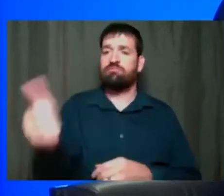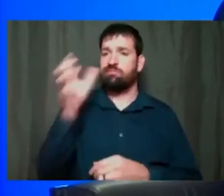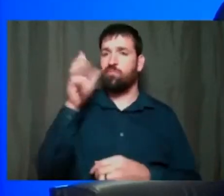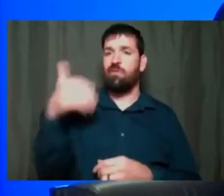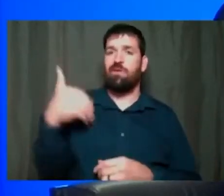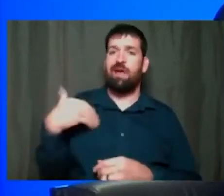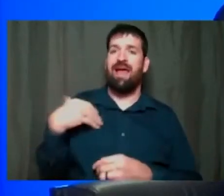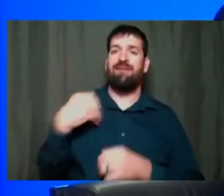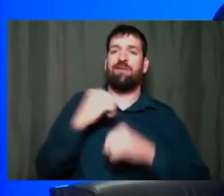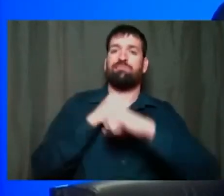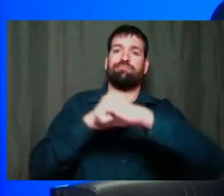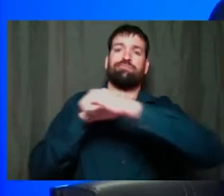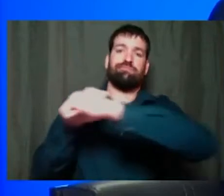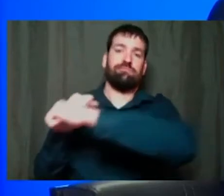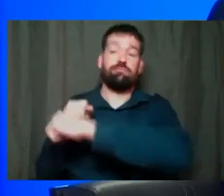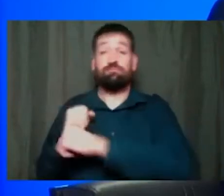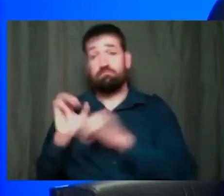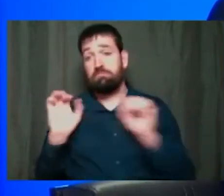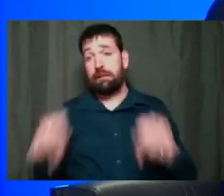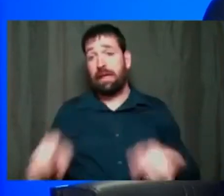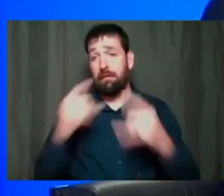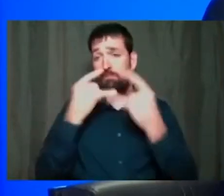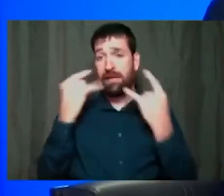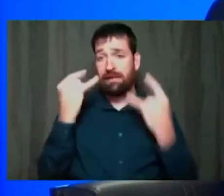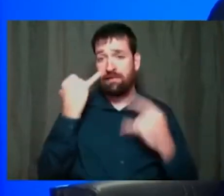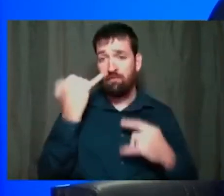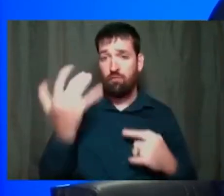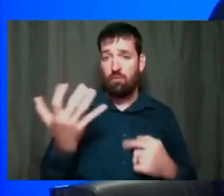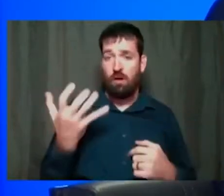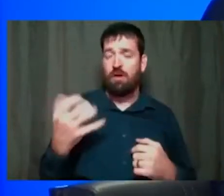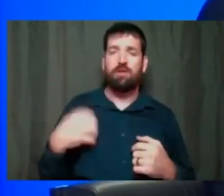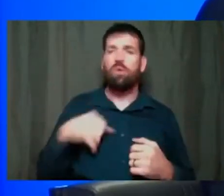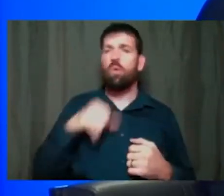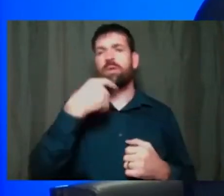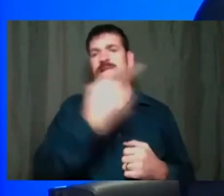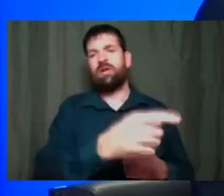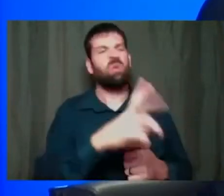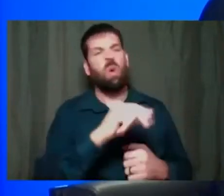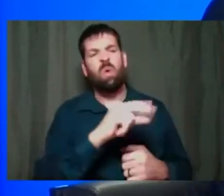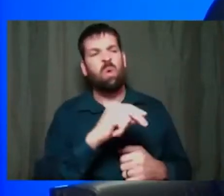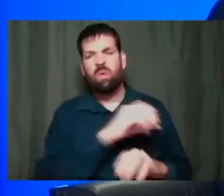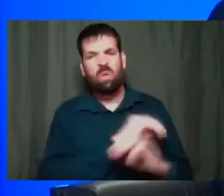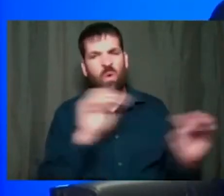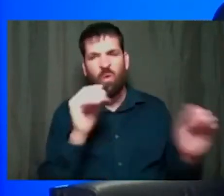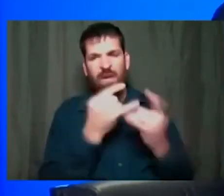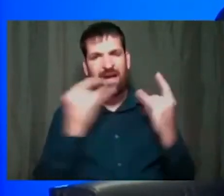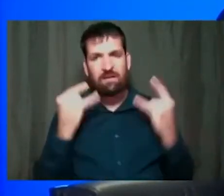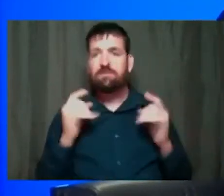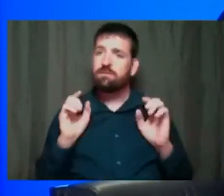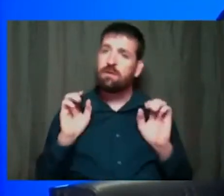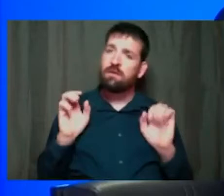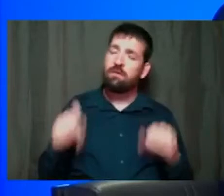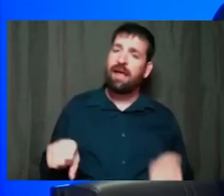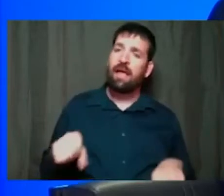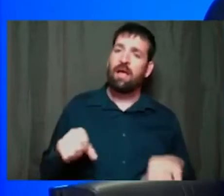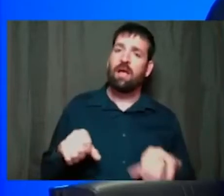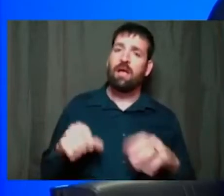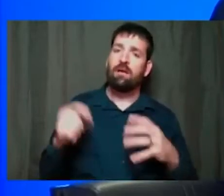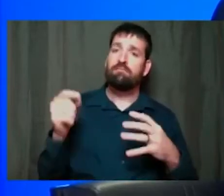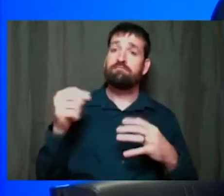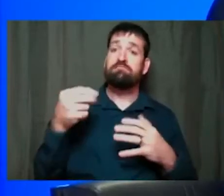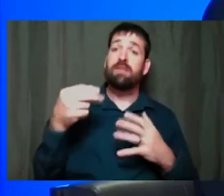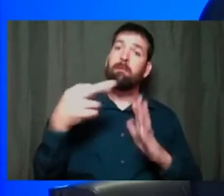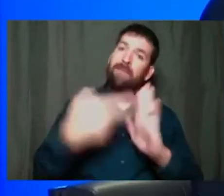going to be welcome to wear a mask if you choose. I mean, they're not going to tell you, no, don't wear the mask. So you can take the pillars of infectious disease control with